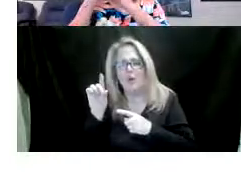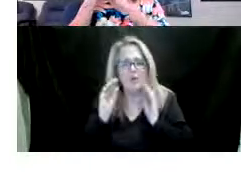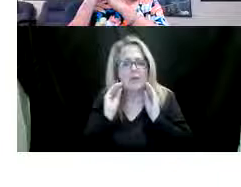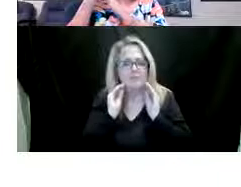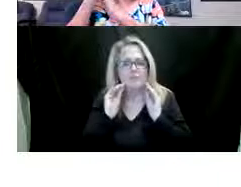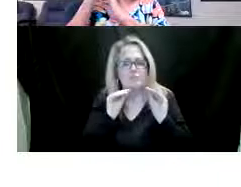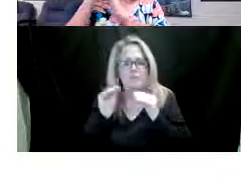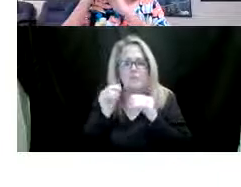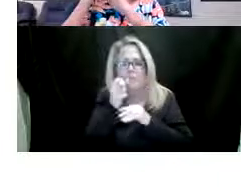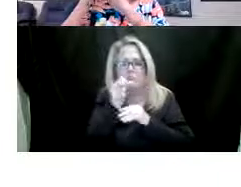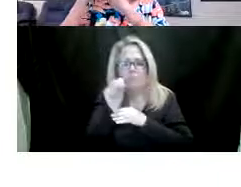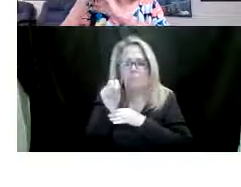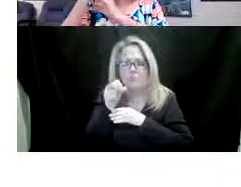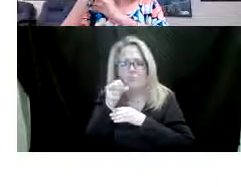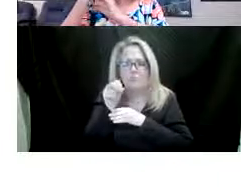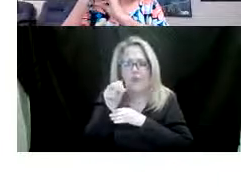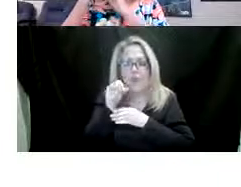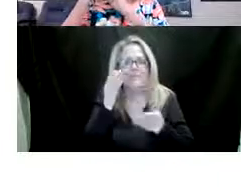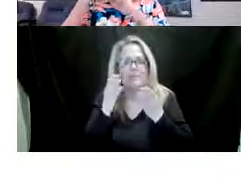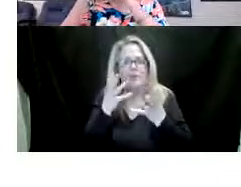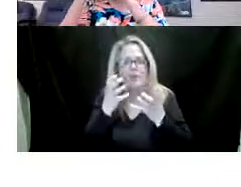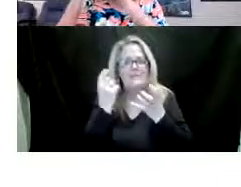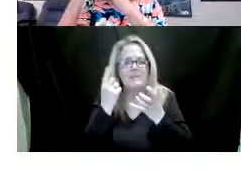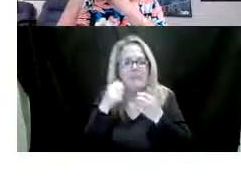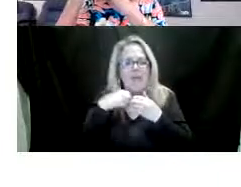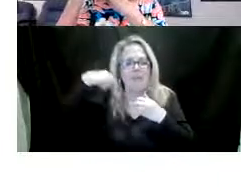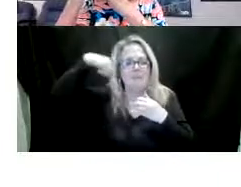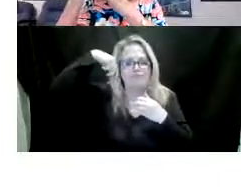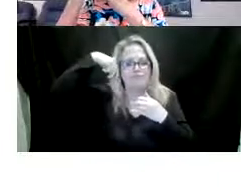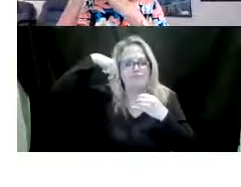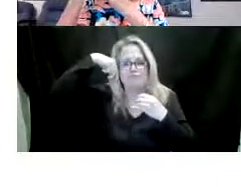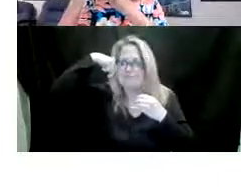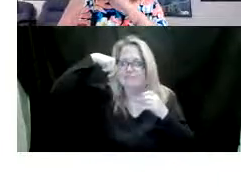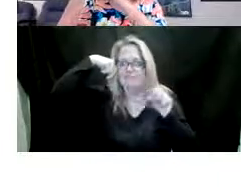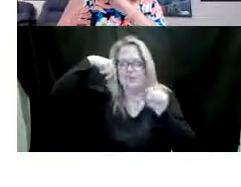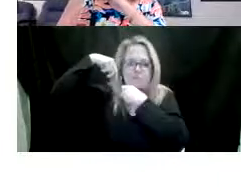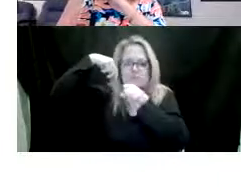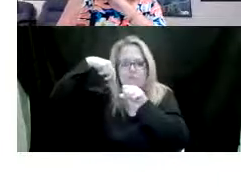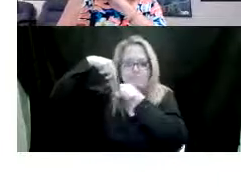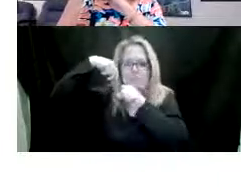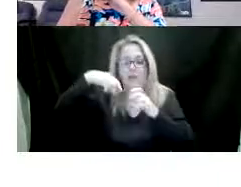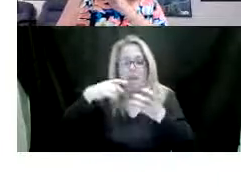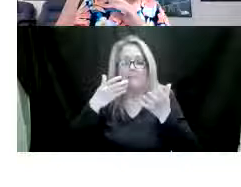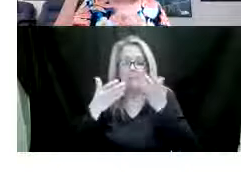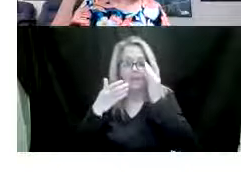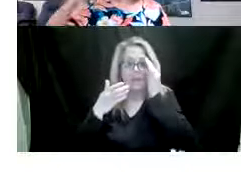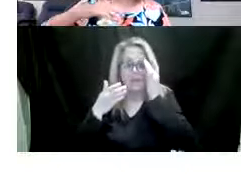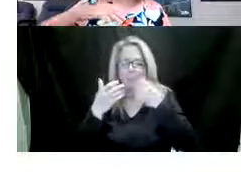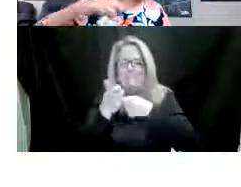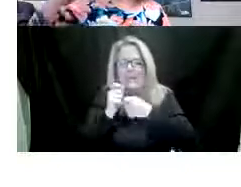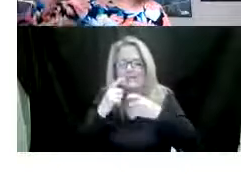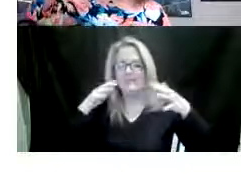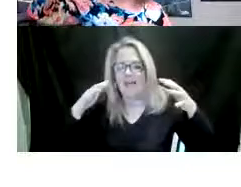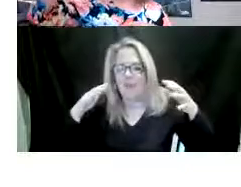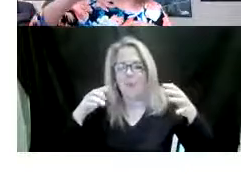you might want something that makes a sound or create some visual by simply a light pat, or